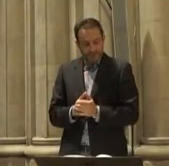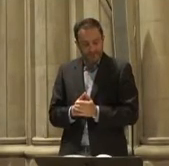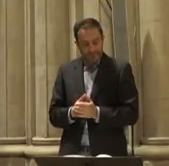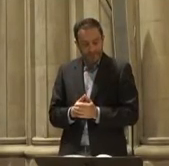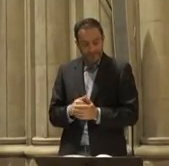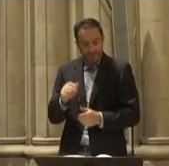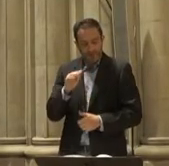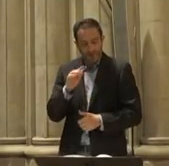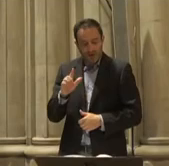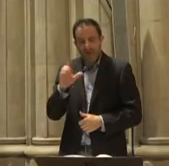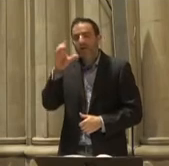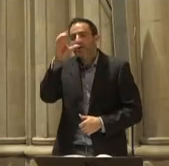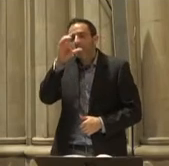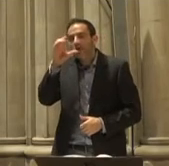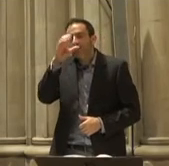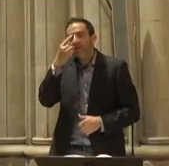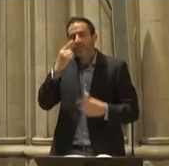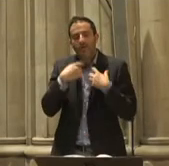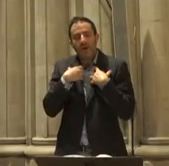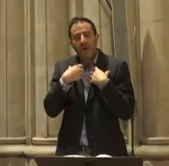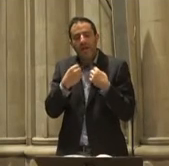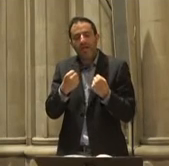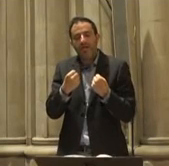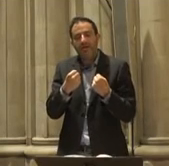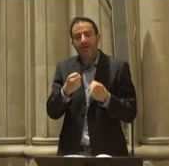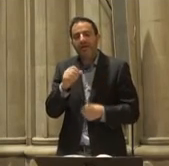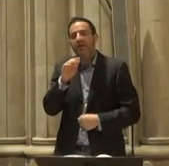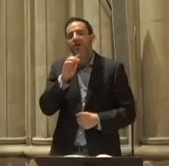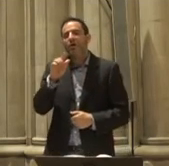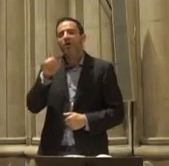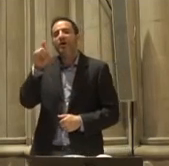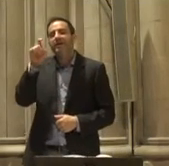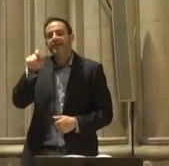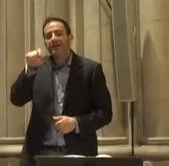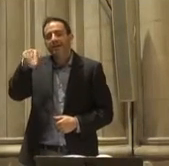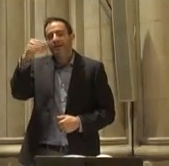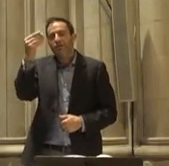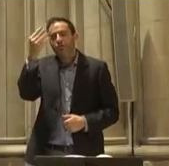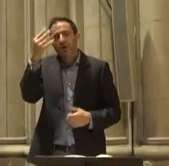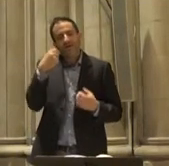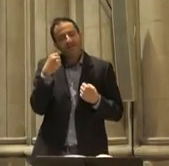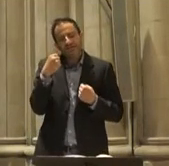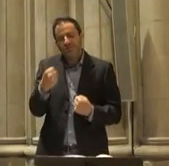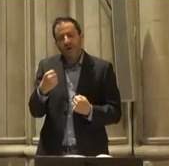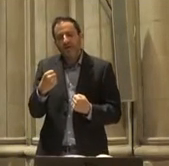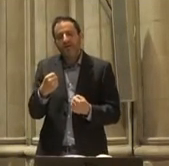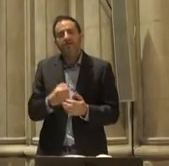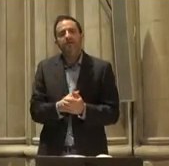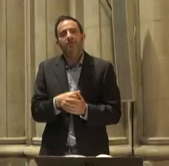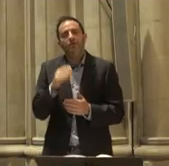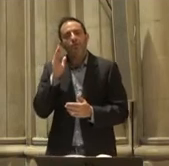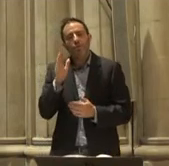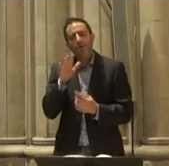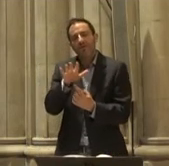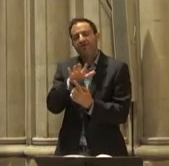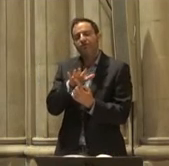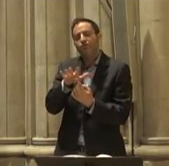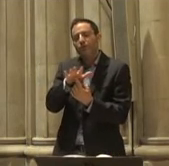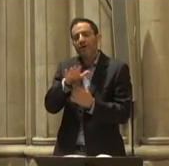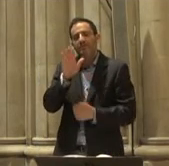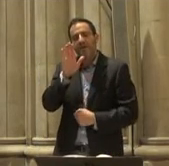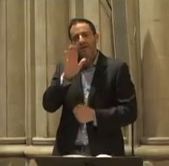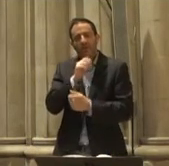that all who seek healing and all who are in special need of grace and strength may be surrounded by your